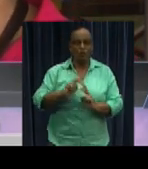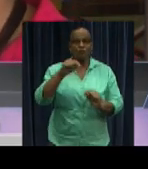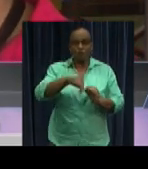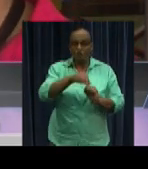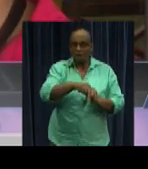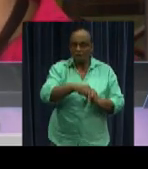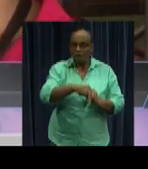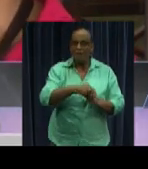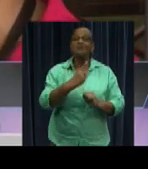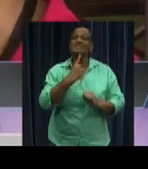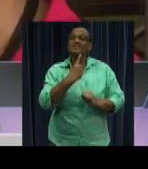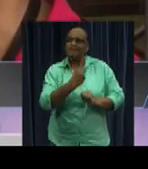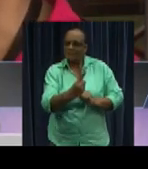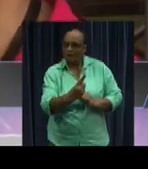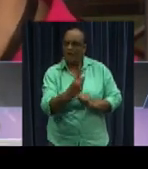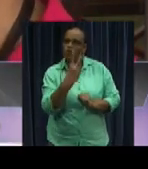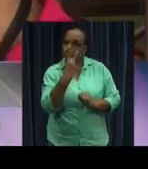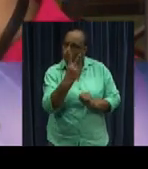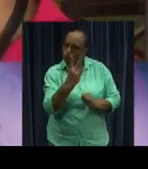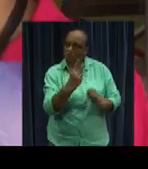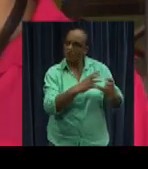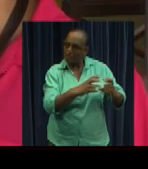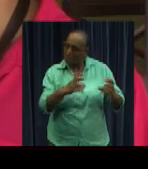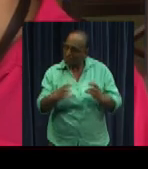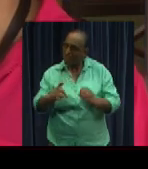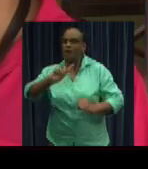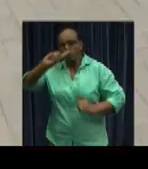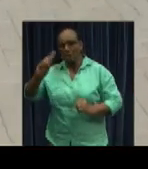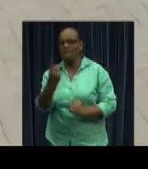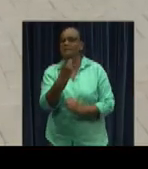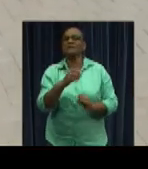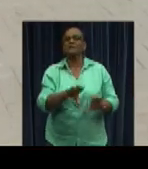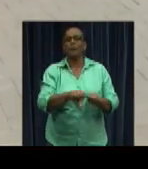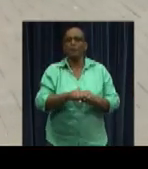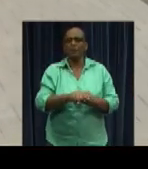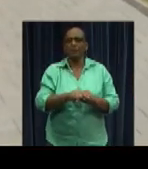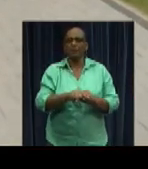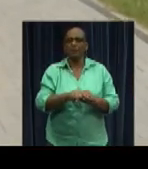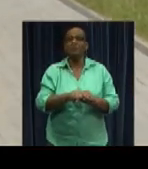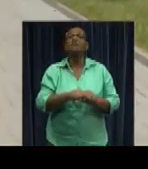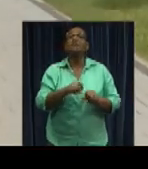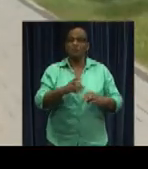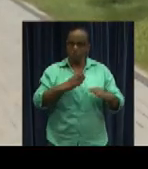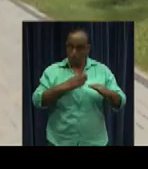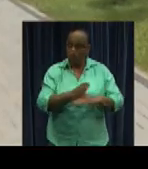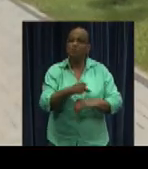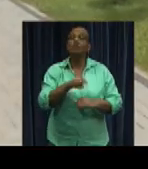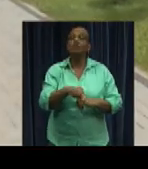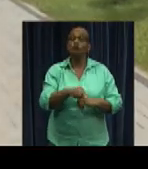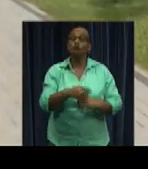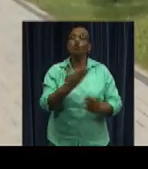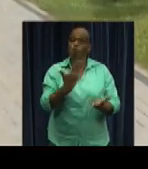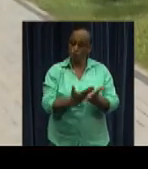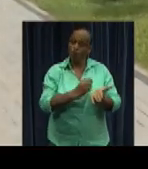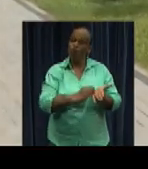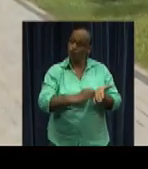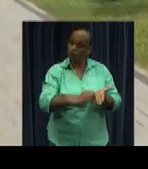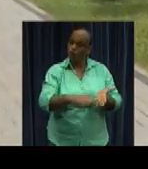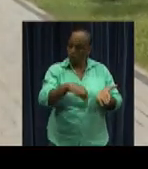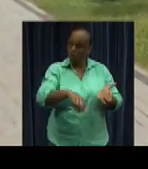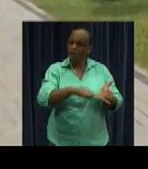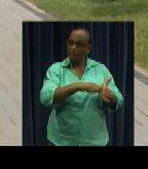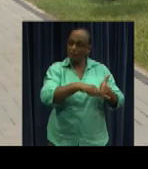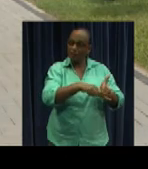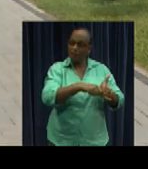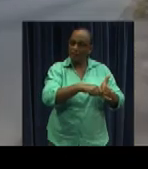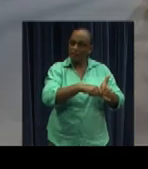stage of life a legal status. Palliative care or terminal care is medical care aimed at easing